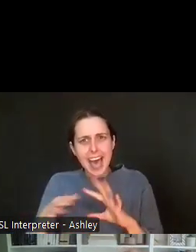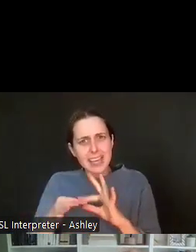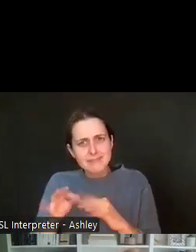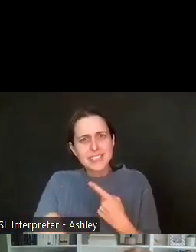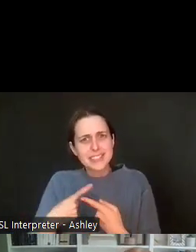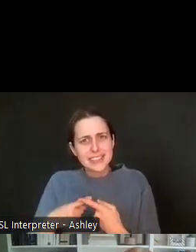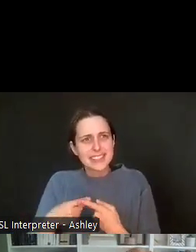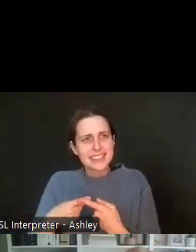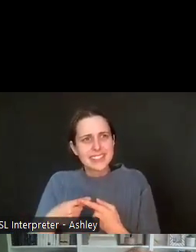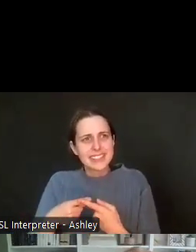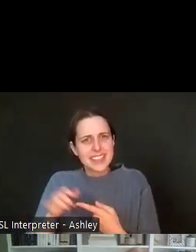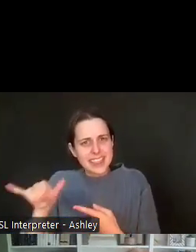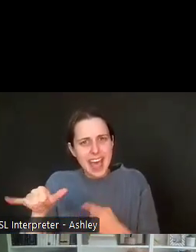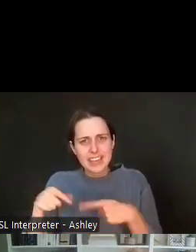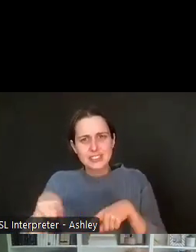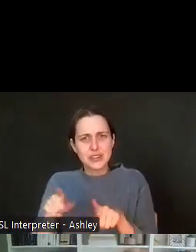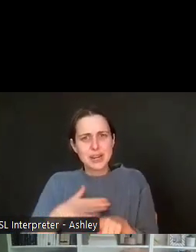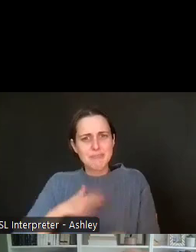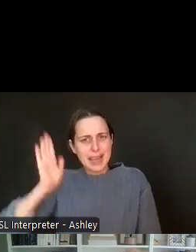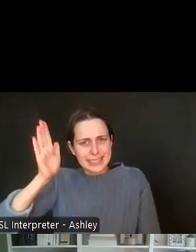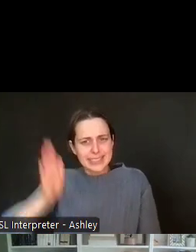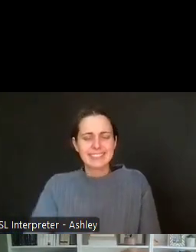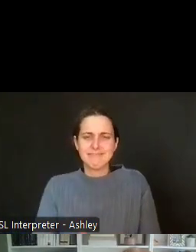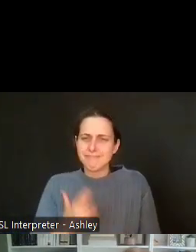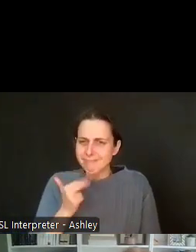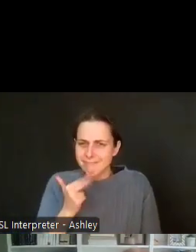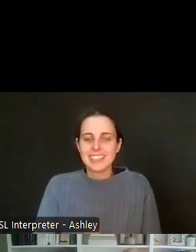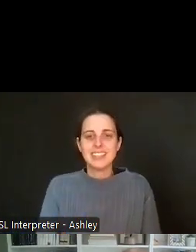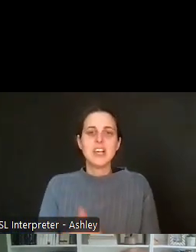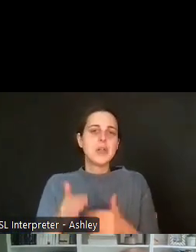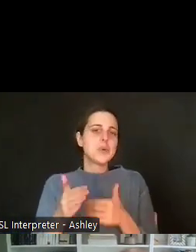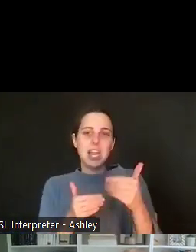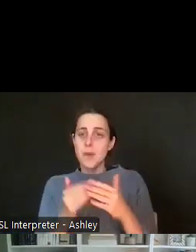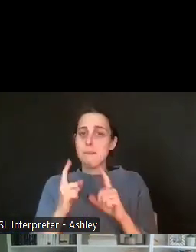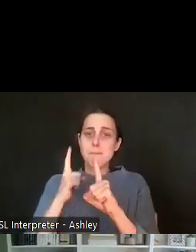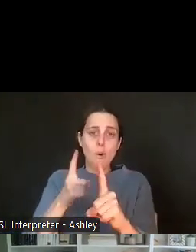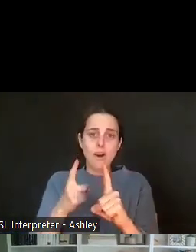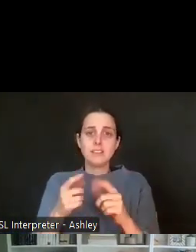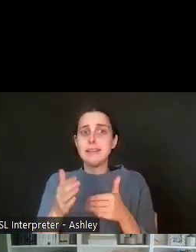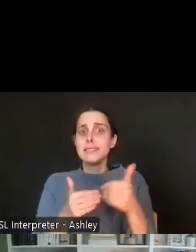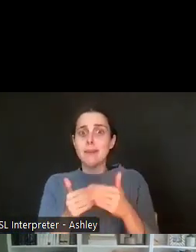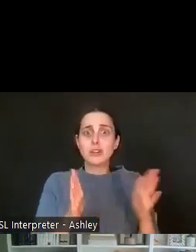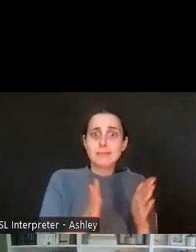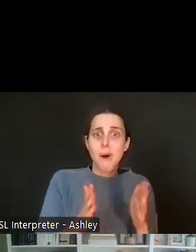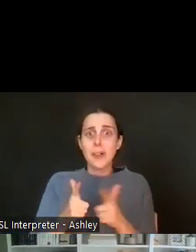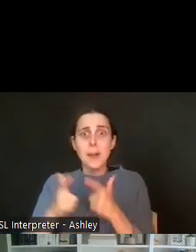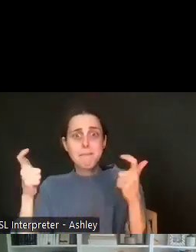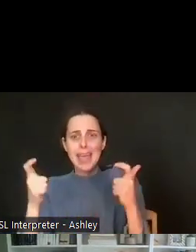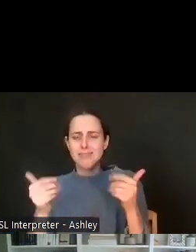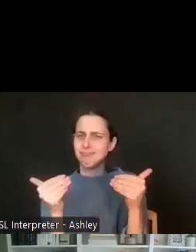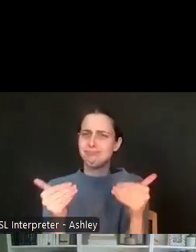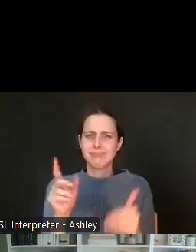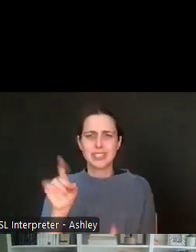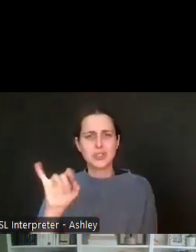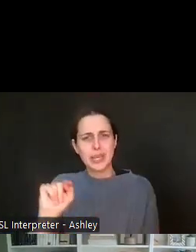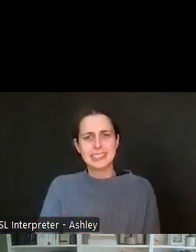all of that to say, one thing, small or big, do it for you and for the people you love. Thank you for having me. If there's time, I'd love to take a